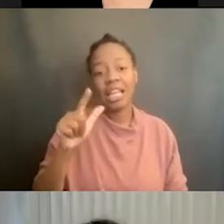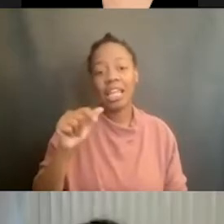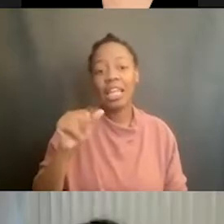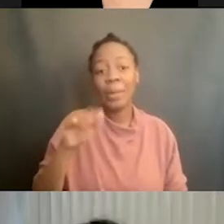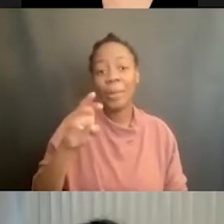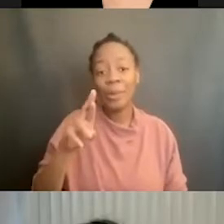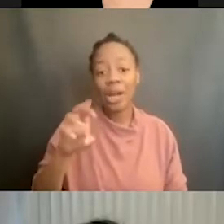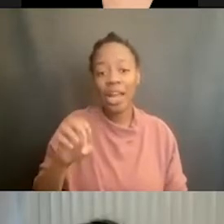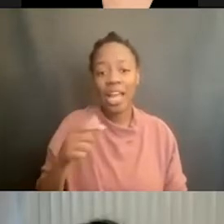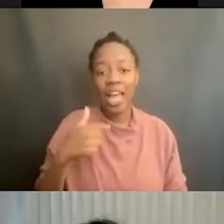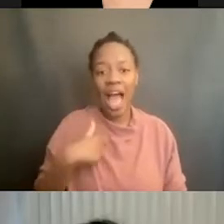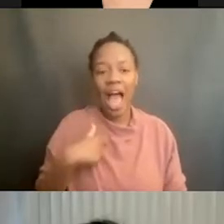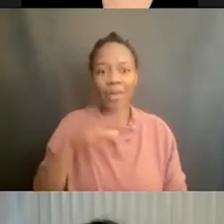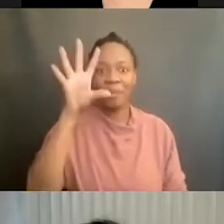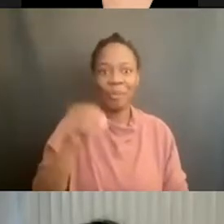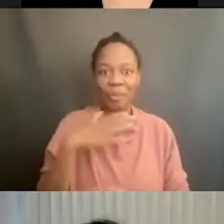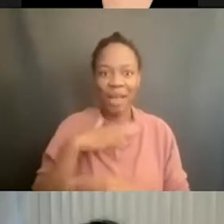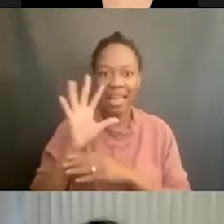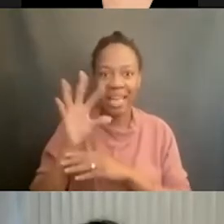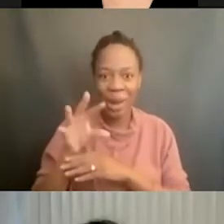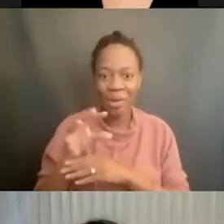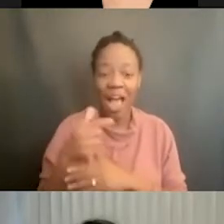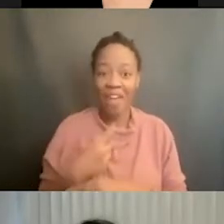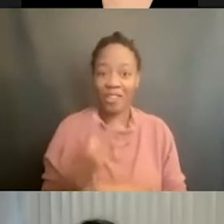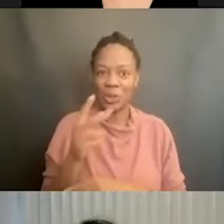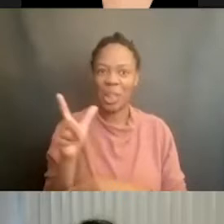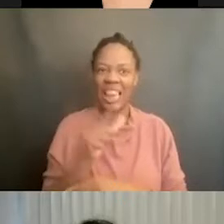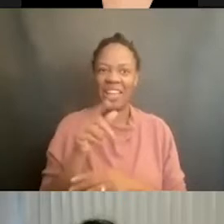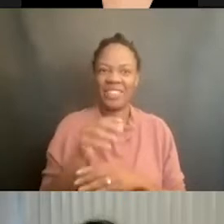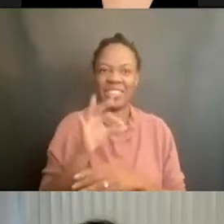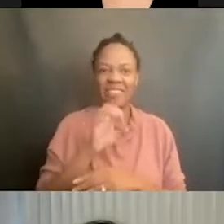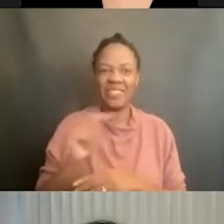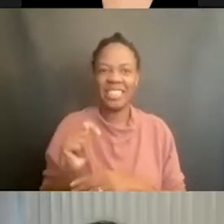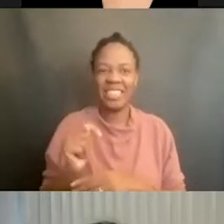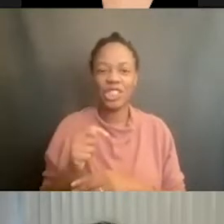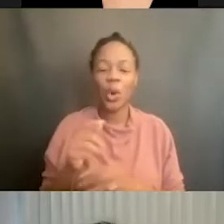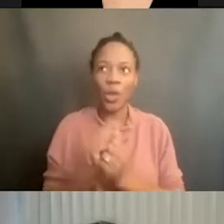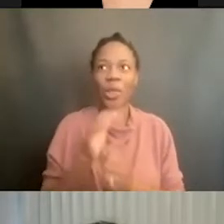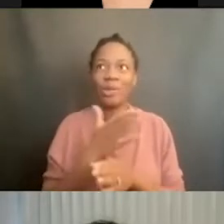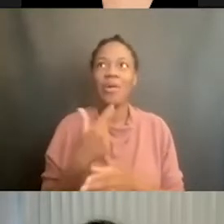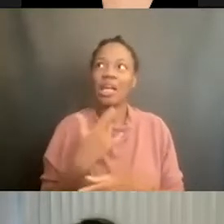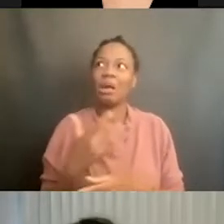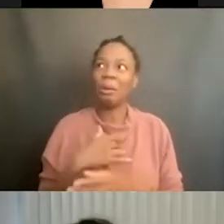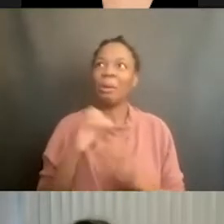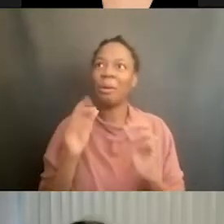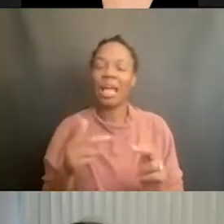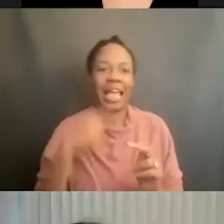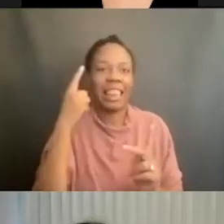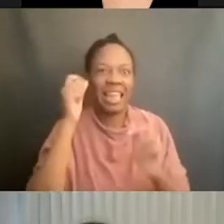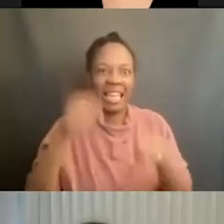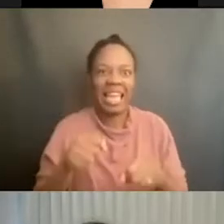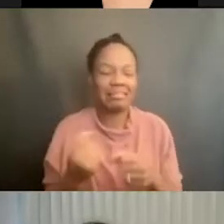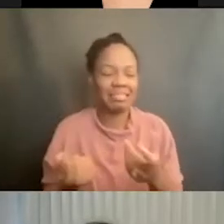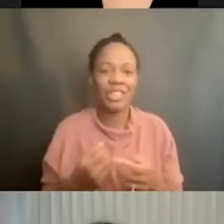caught myself, I turned off my camera because I also have two left feet, but once you put the music, I was like, okay, like, I think I know what I'm doing.